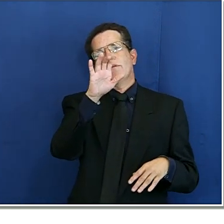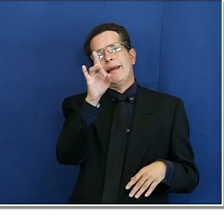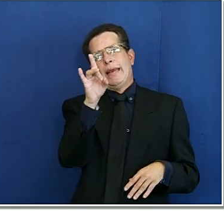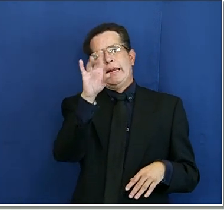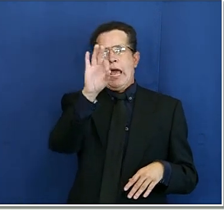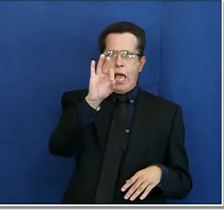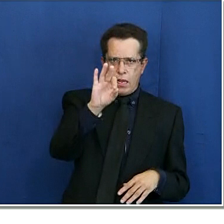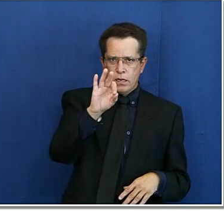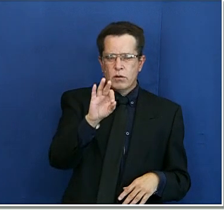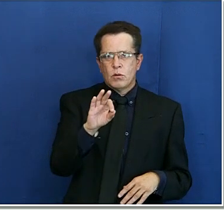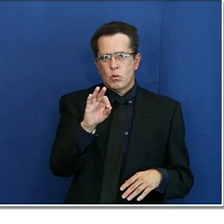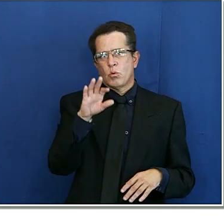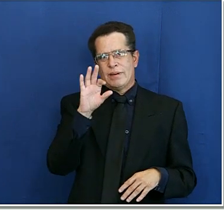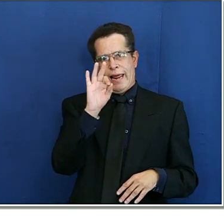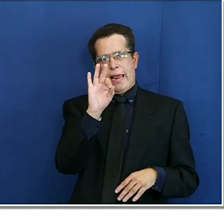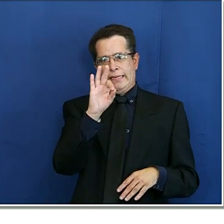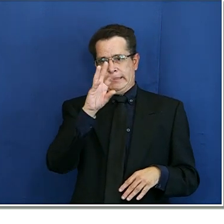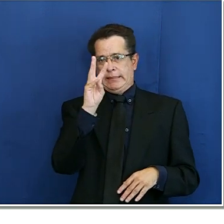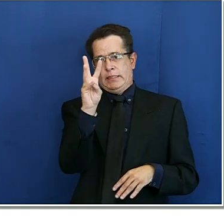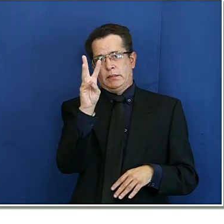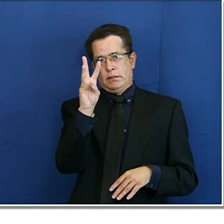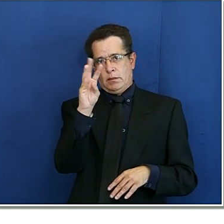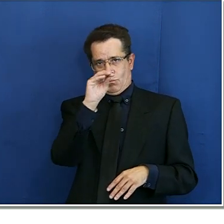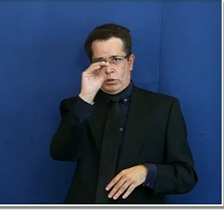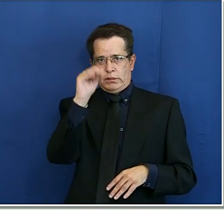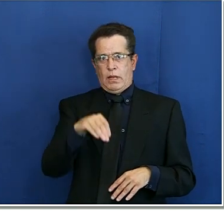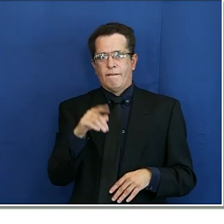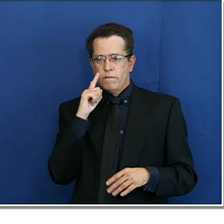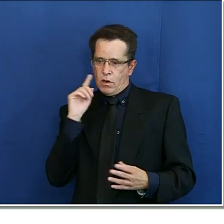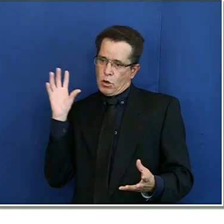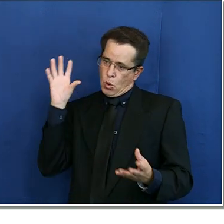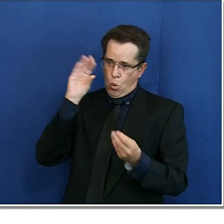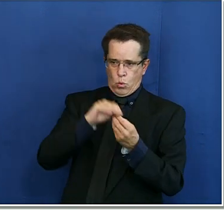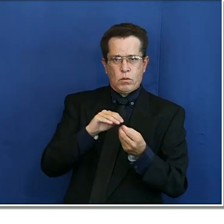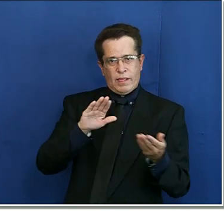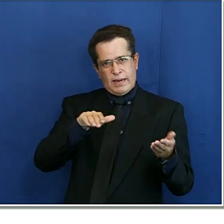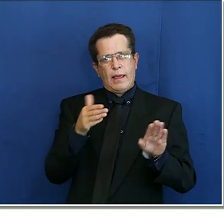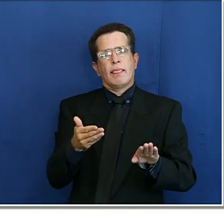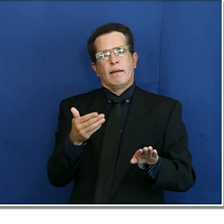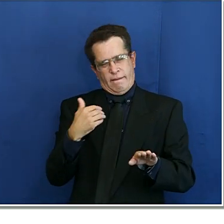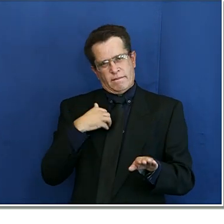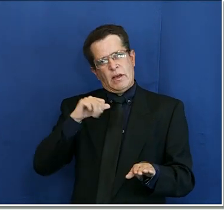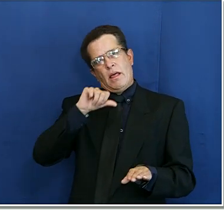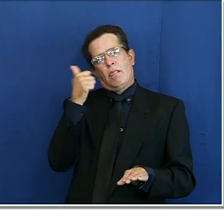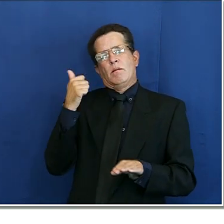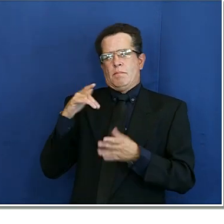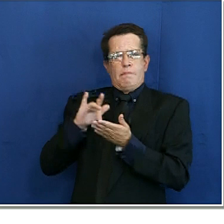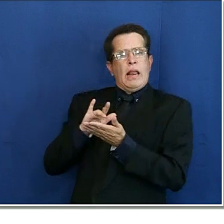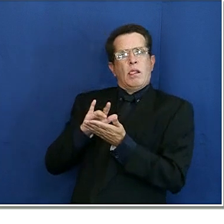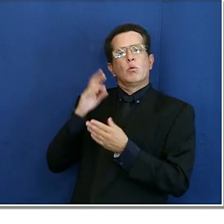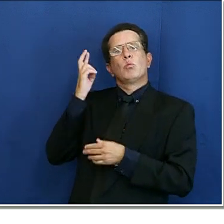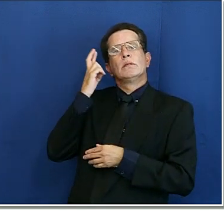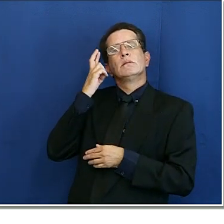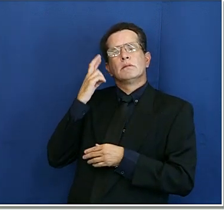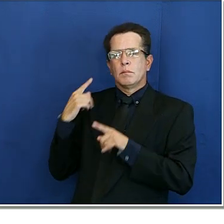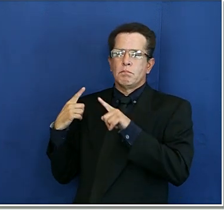or 96% of total death cases had underlying medical